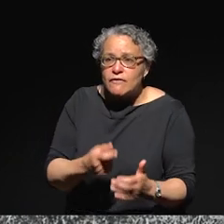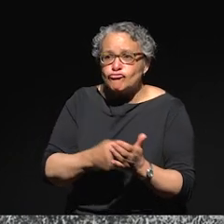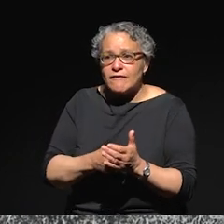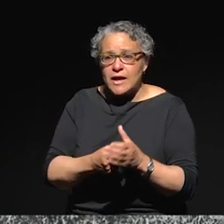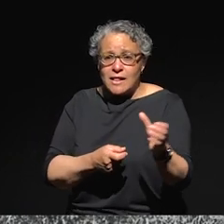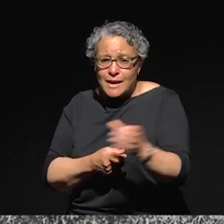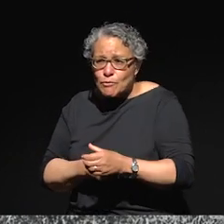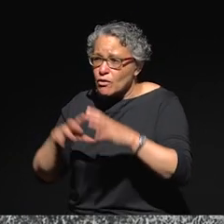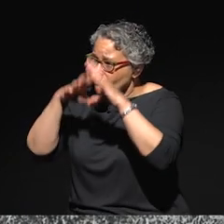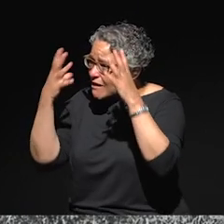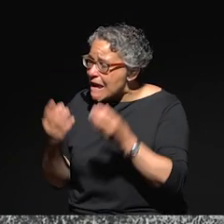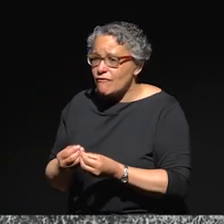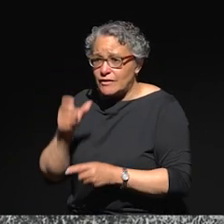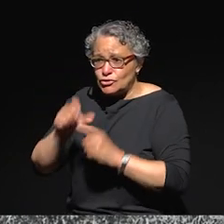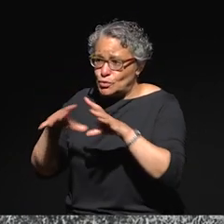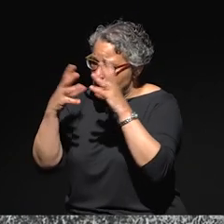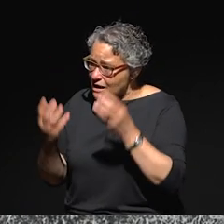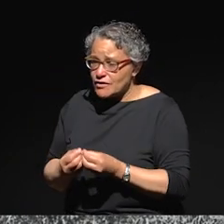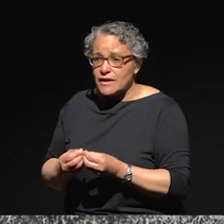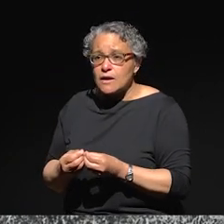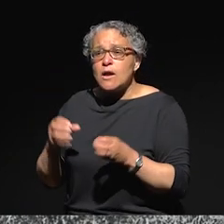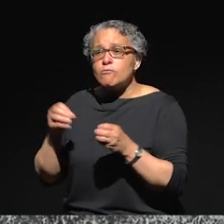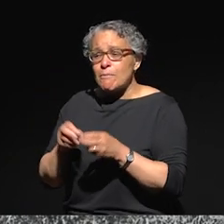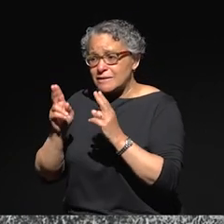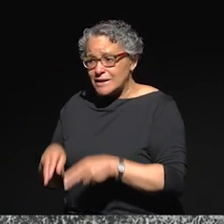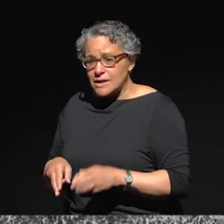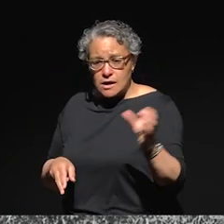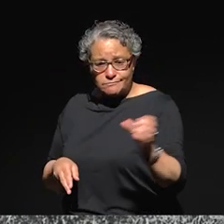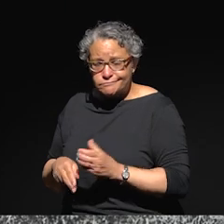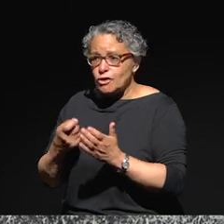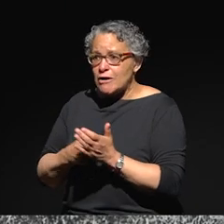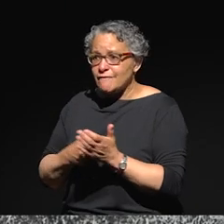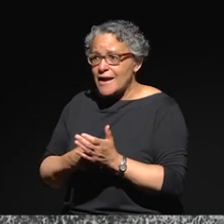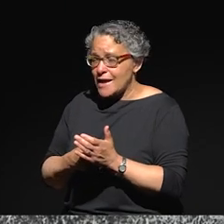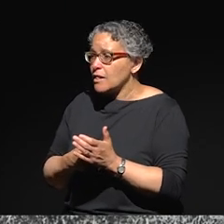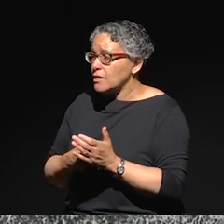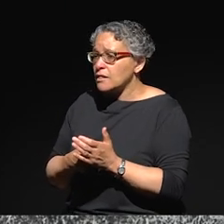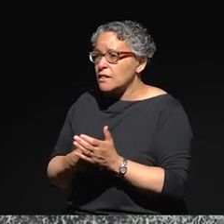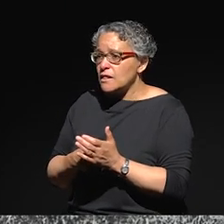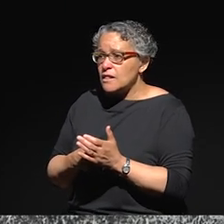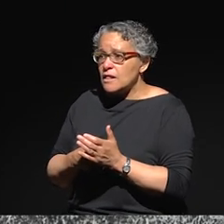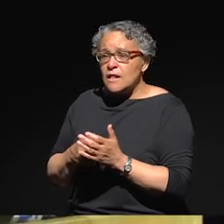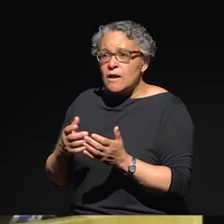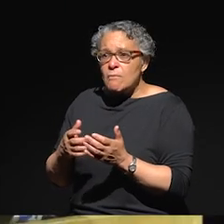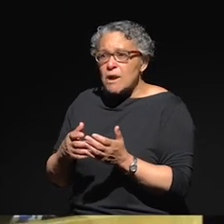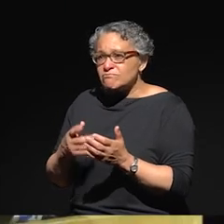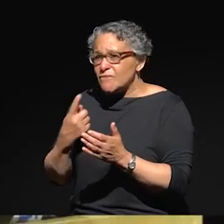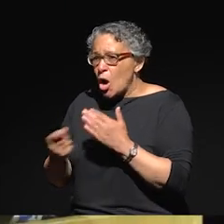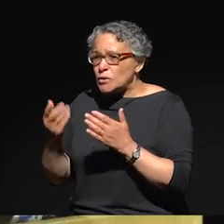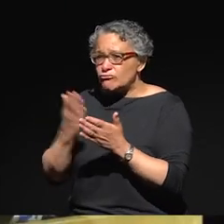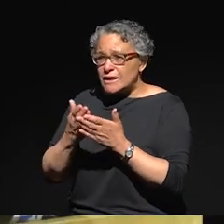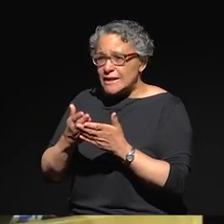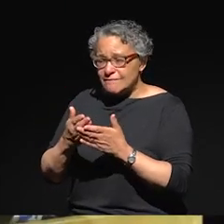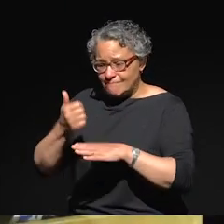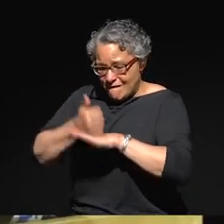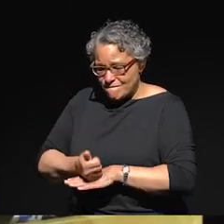assigned him to build St. Peter's. And so he works on St. Peter's in this period. He doesn't get that very far. It's mostly about the foundations and the central